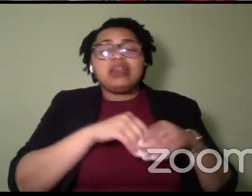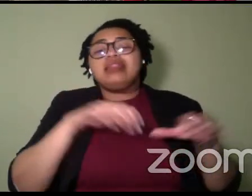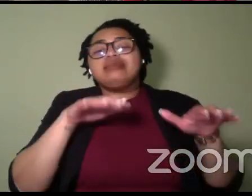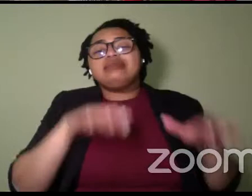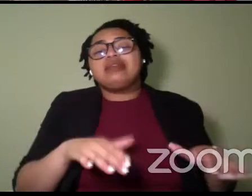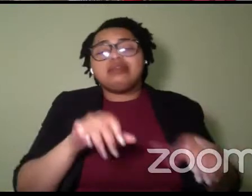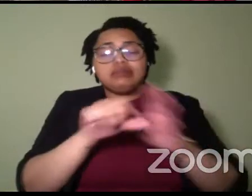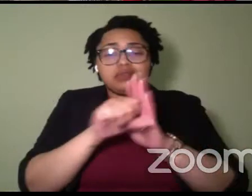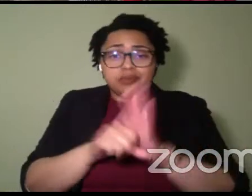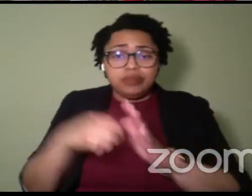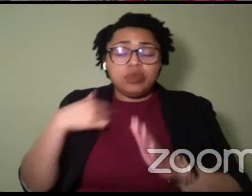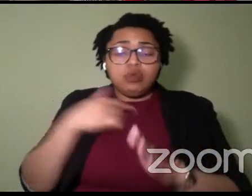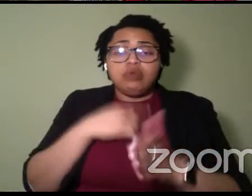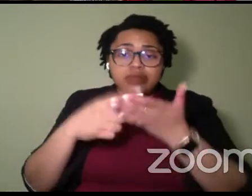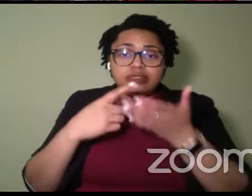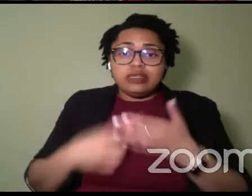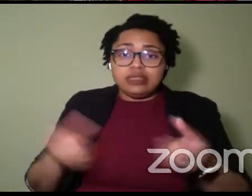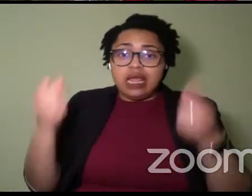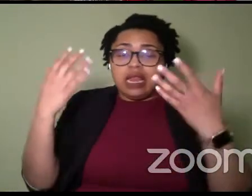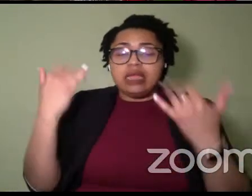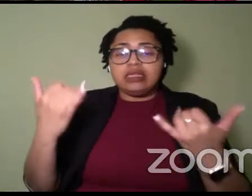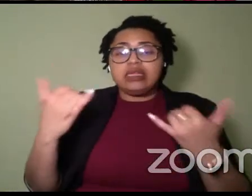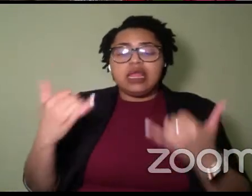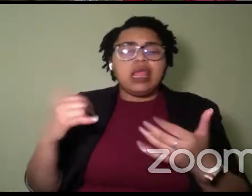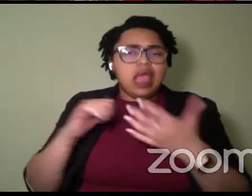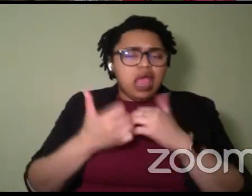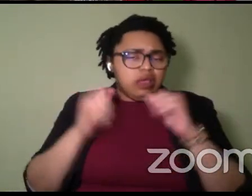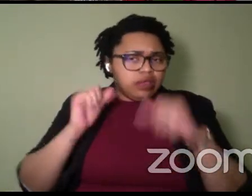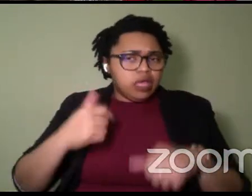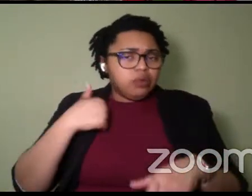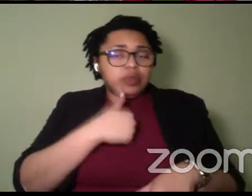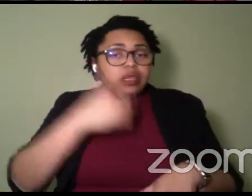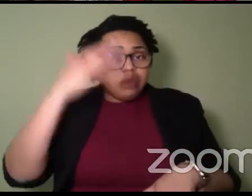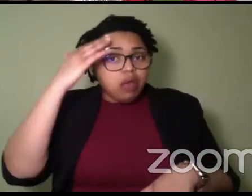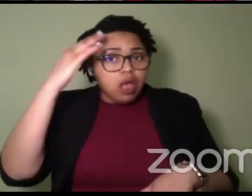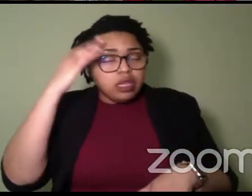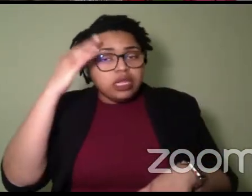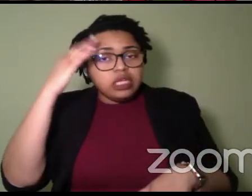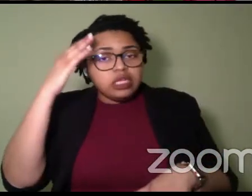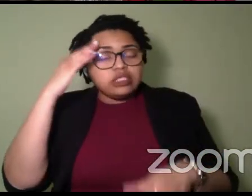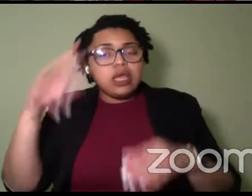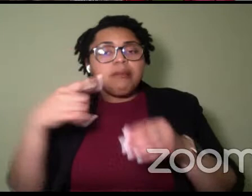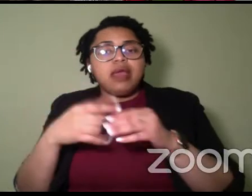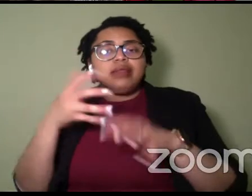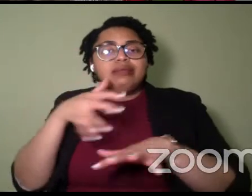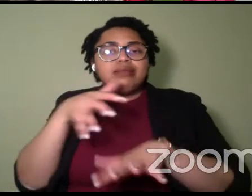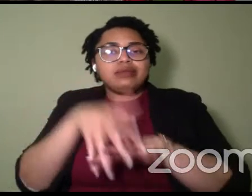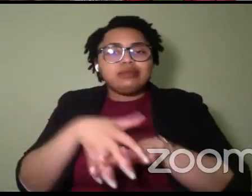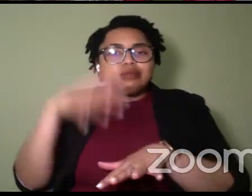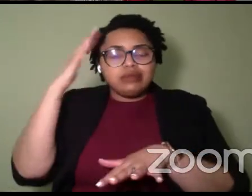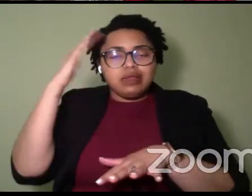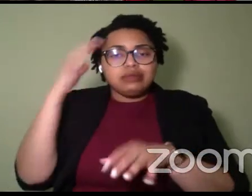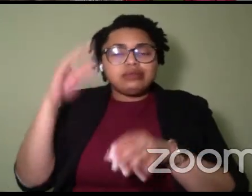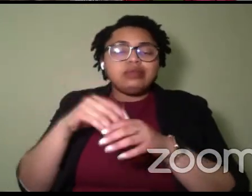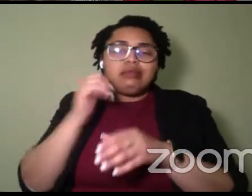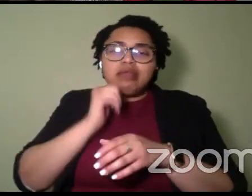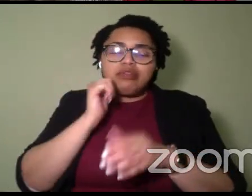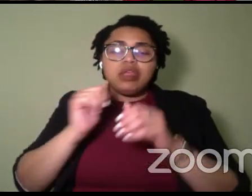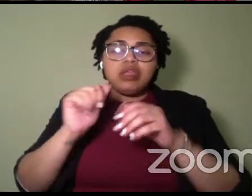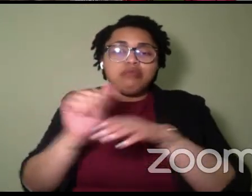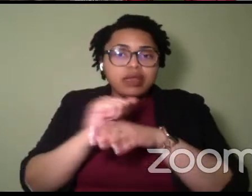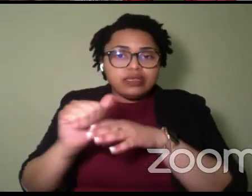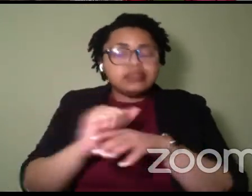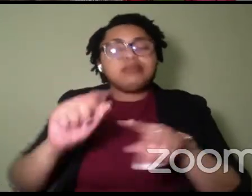How can we acknowledge and honor Indigenous knowledge in our conservation efforts and daily practices? But